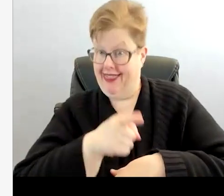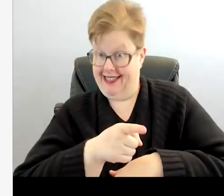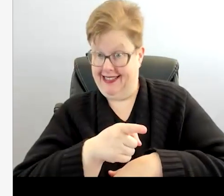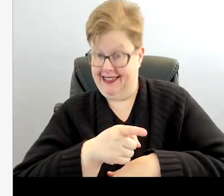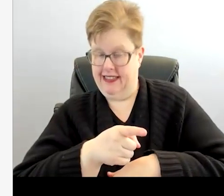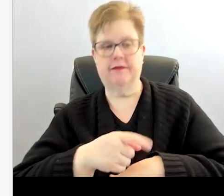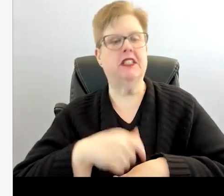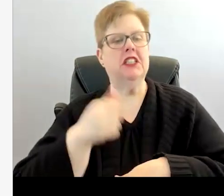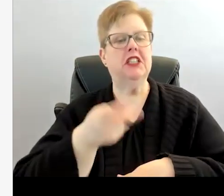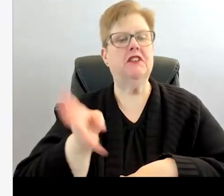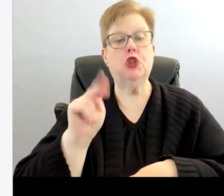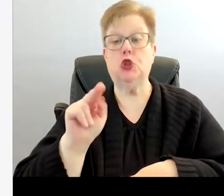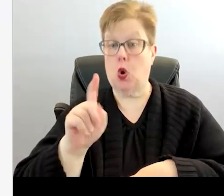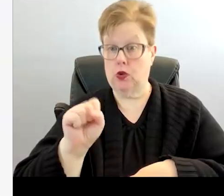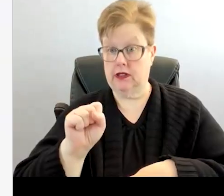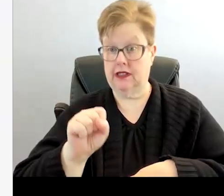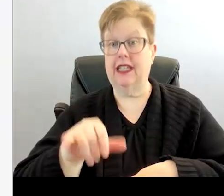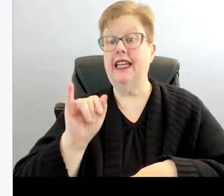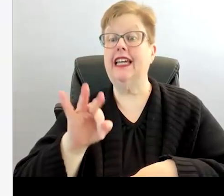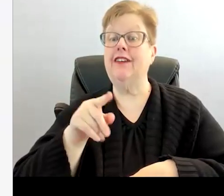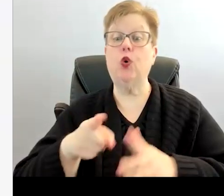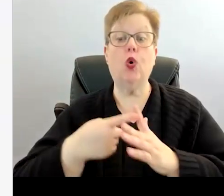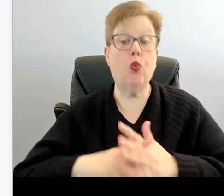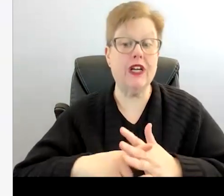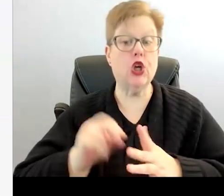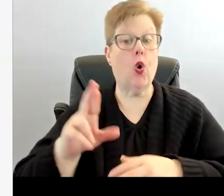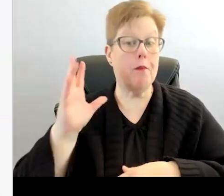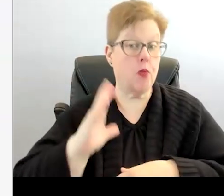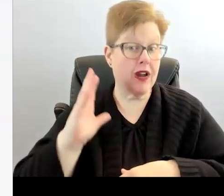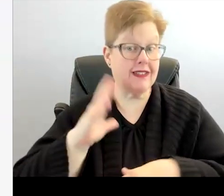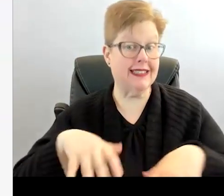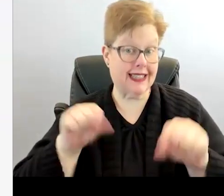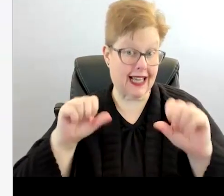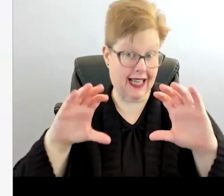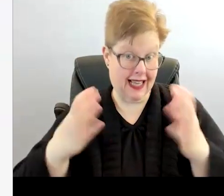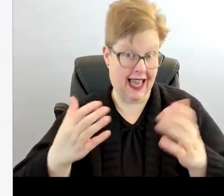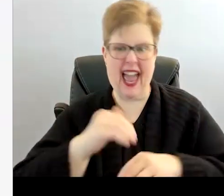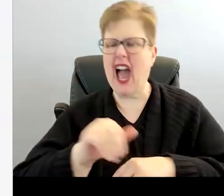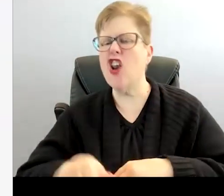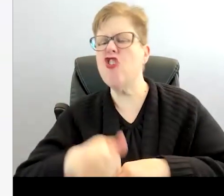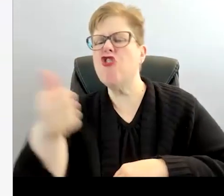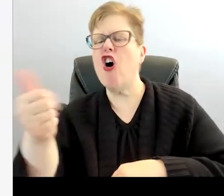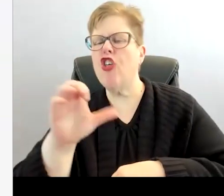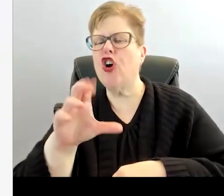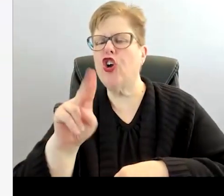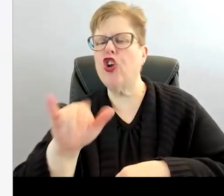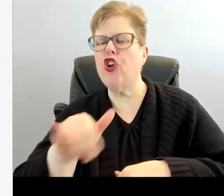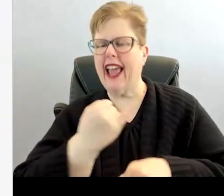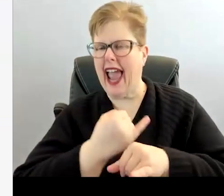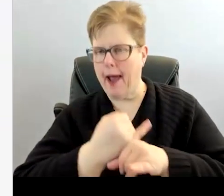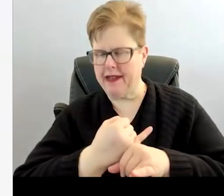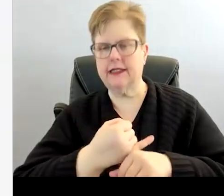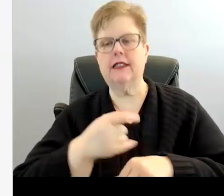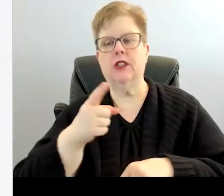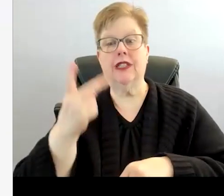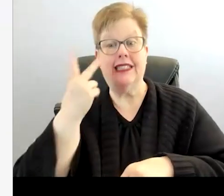A few notes. If you are originally or previously taking courses at another CUNY campus and you